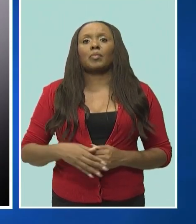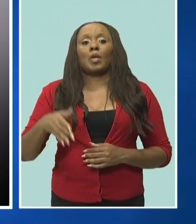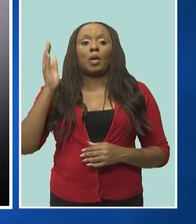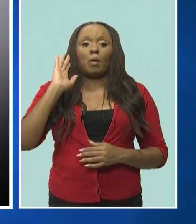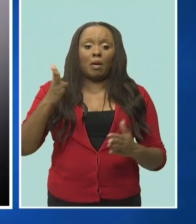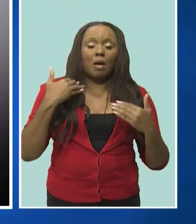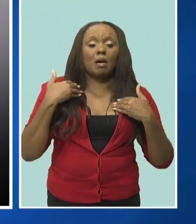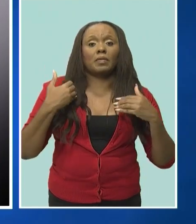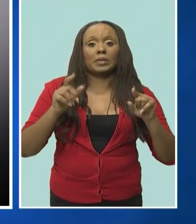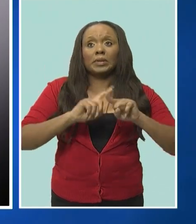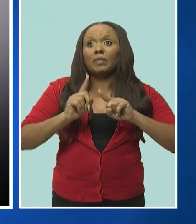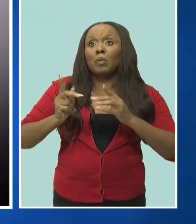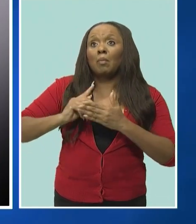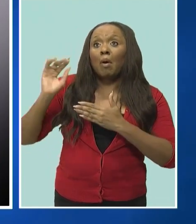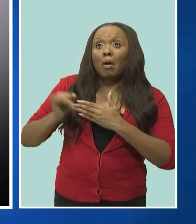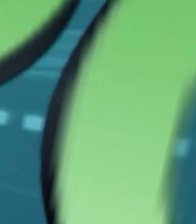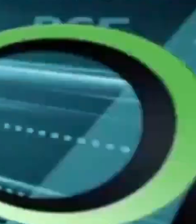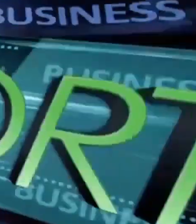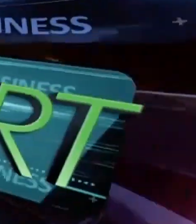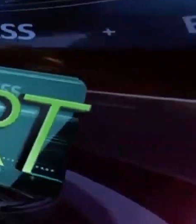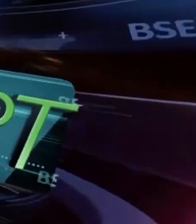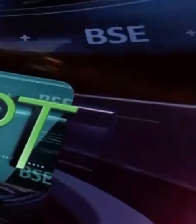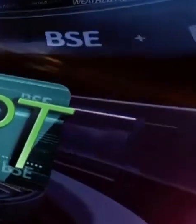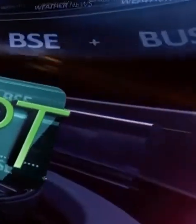to roll out in the new year.